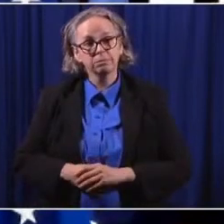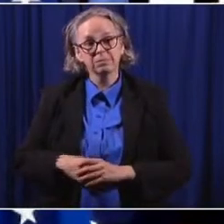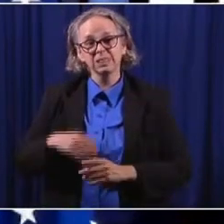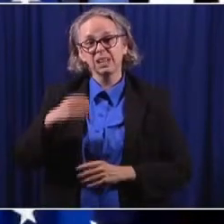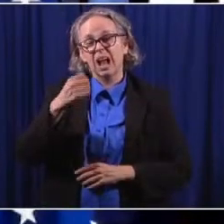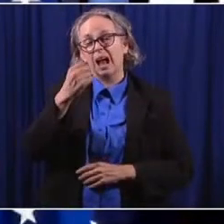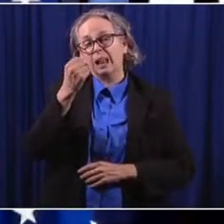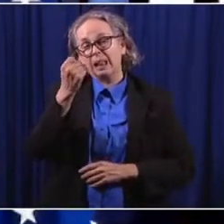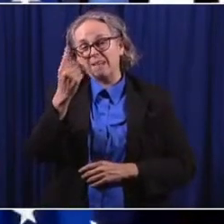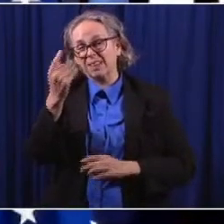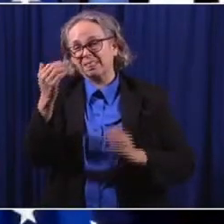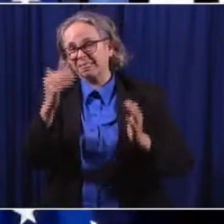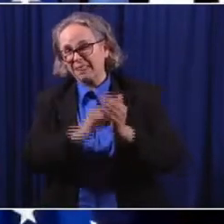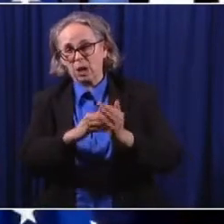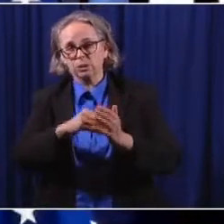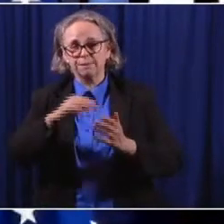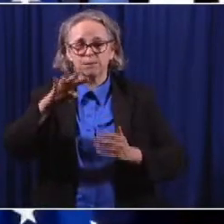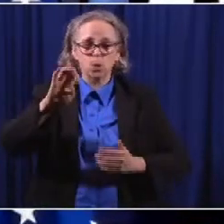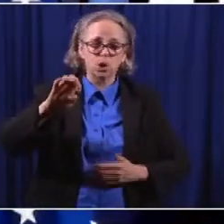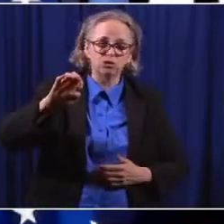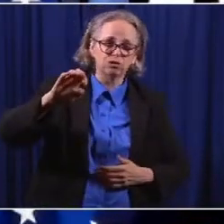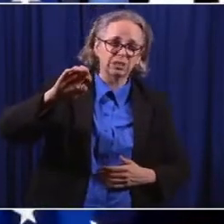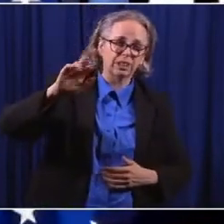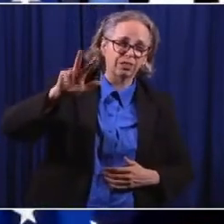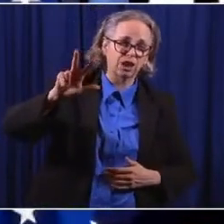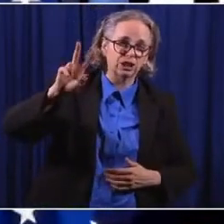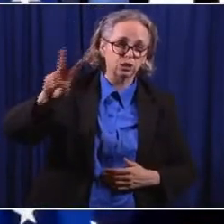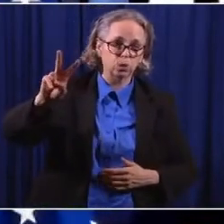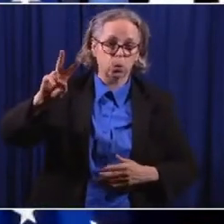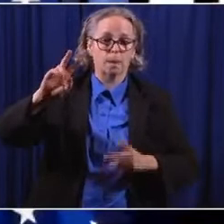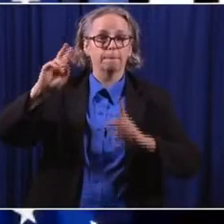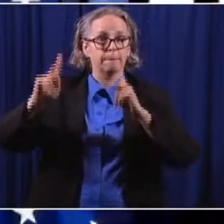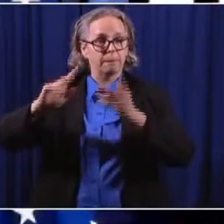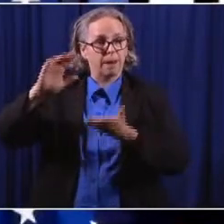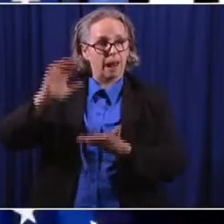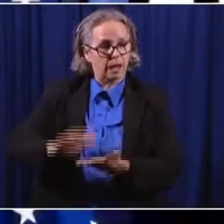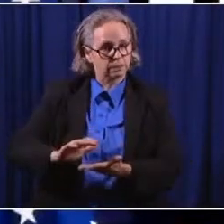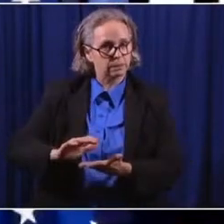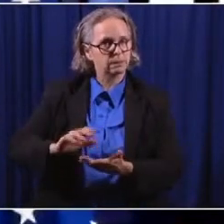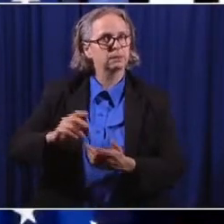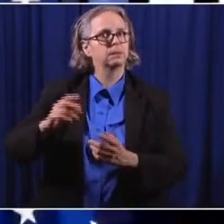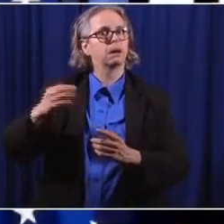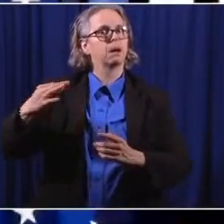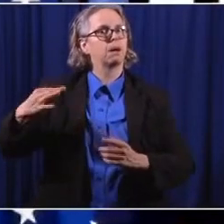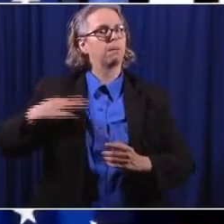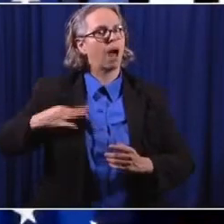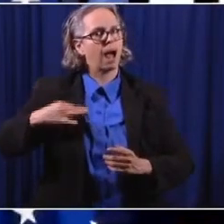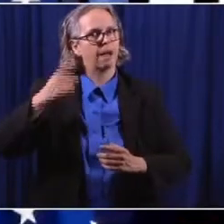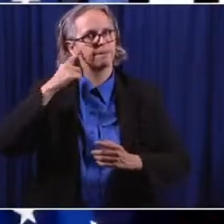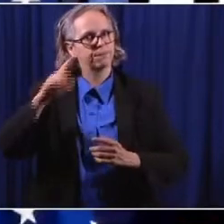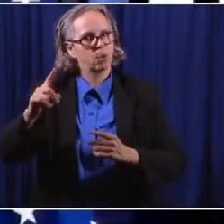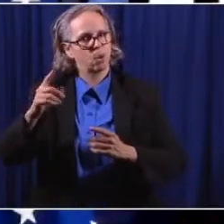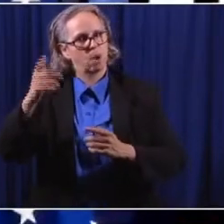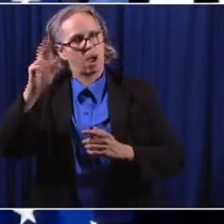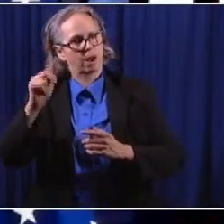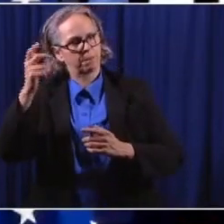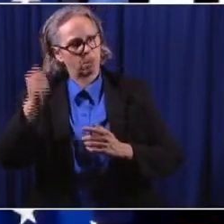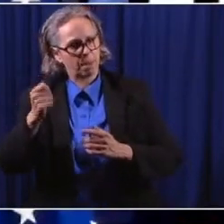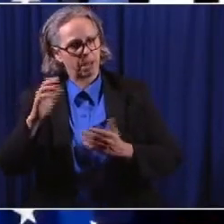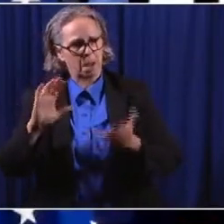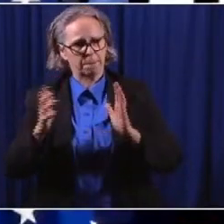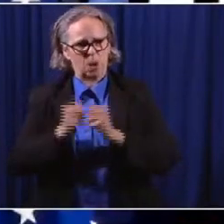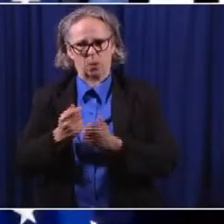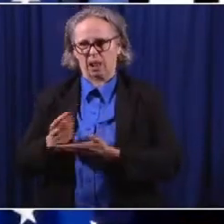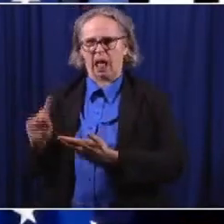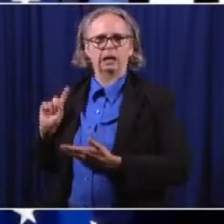11,442 fewer claims filed, continuing claims filed than the previous week. If you add this all